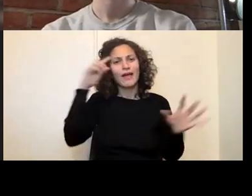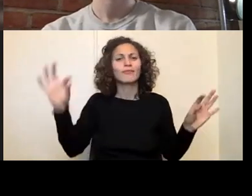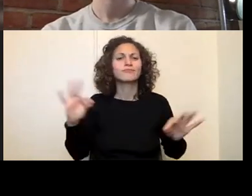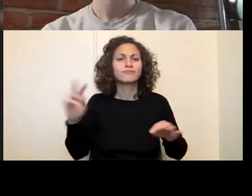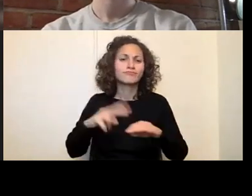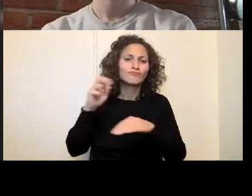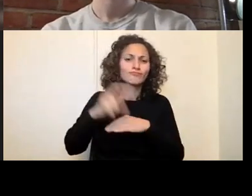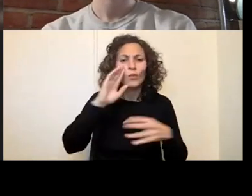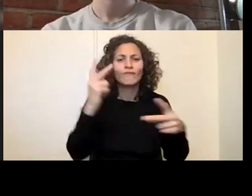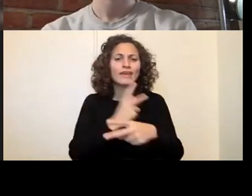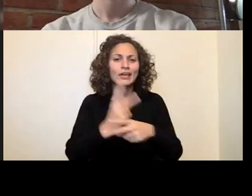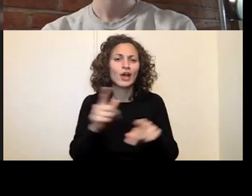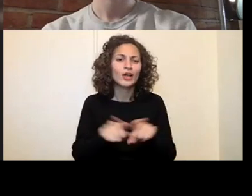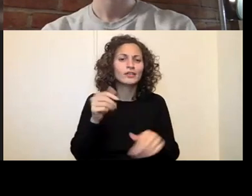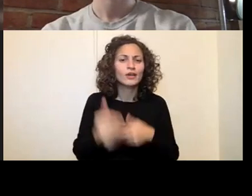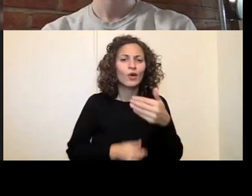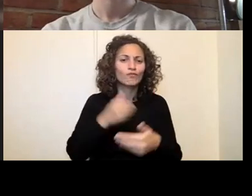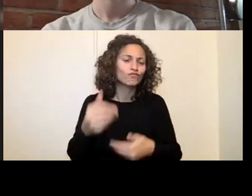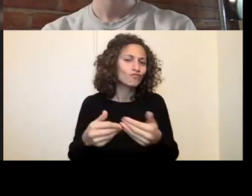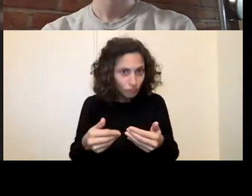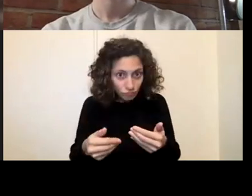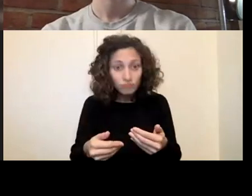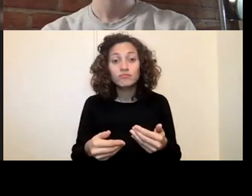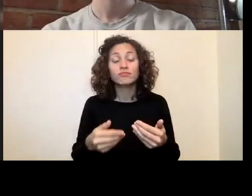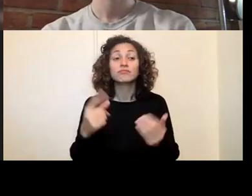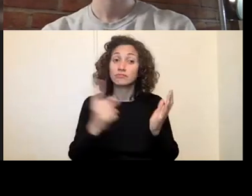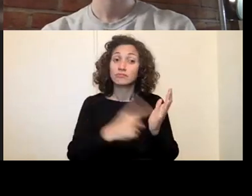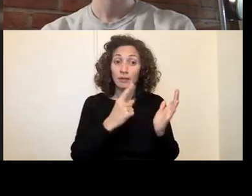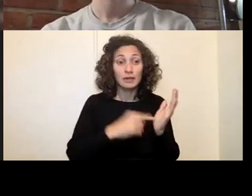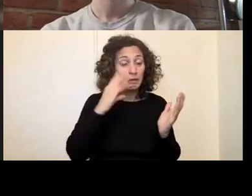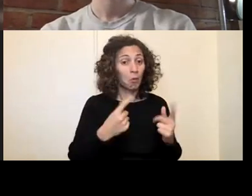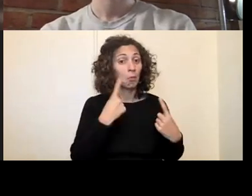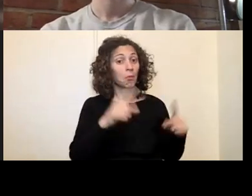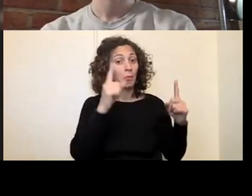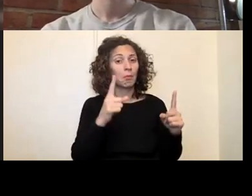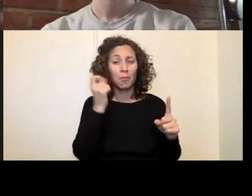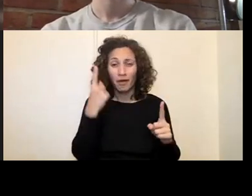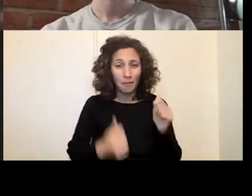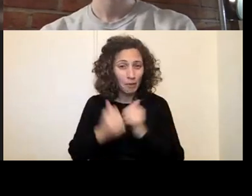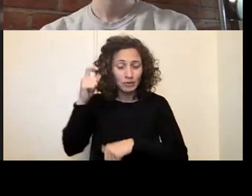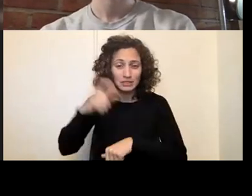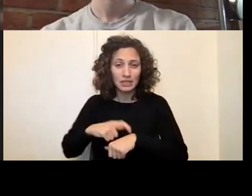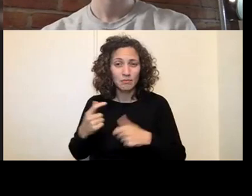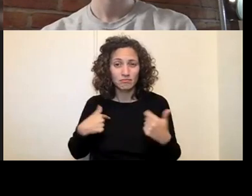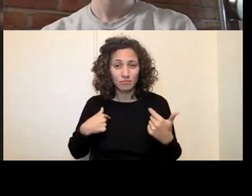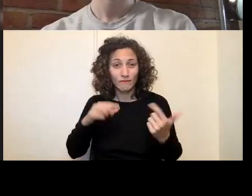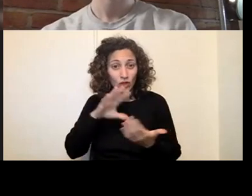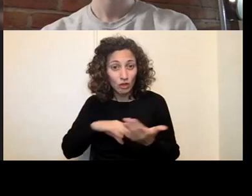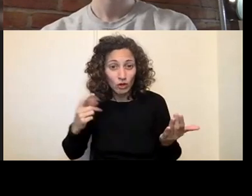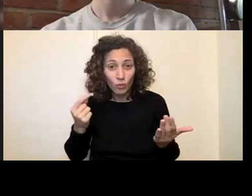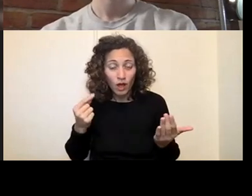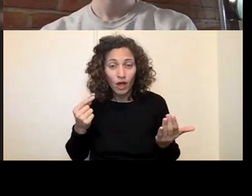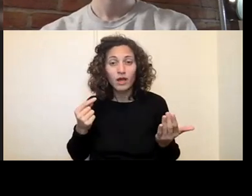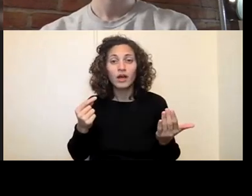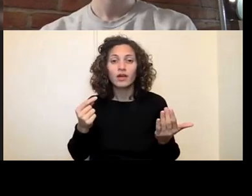as you go. And there were some experiences where that worked for me. But for the most part, what I have found as I've gotten older is the